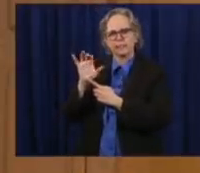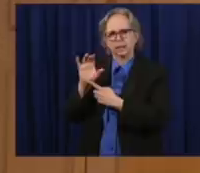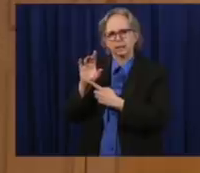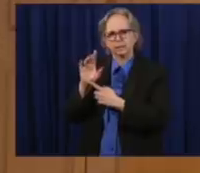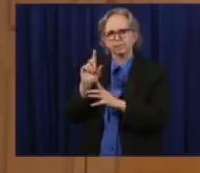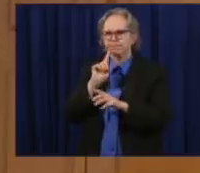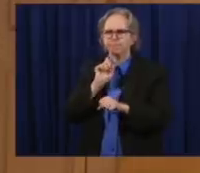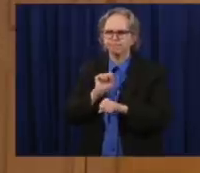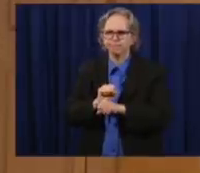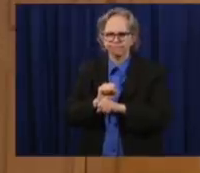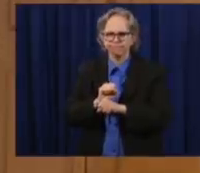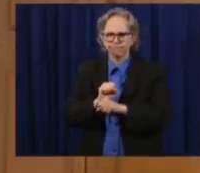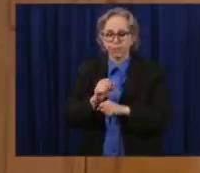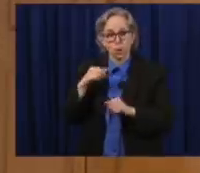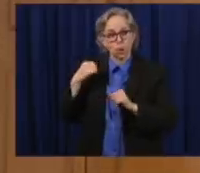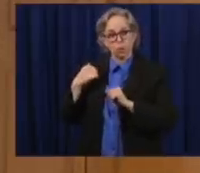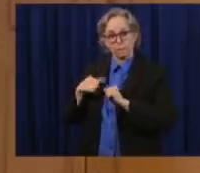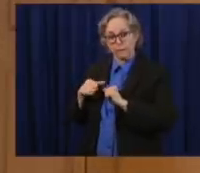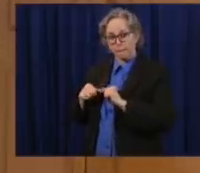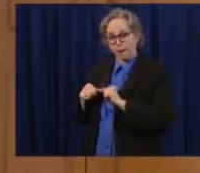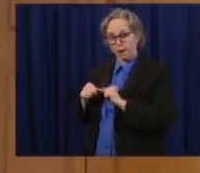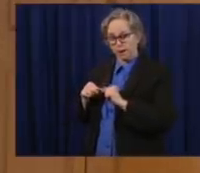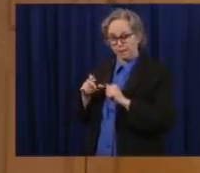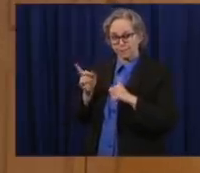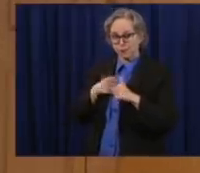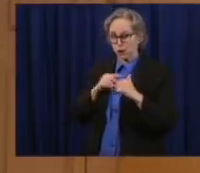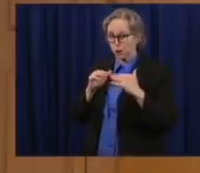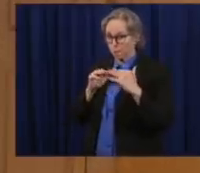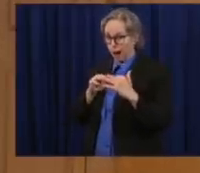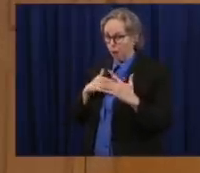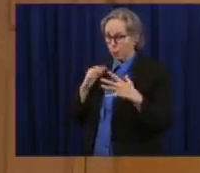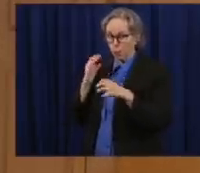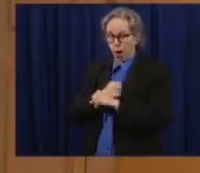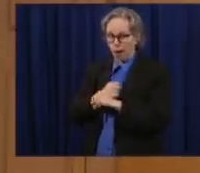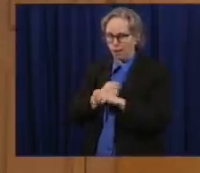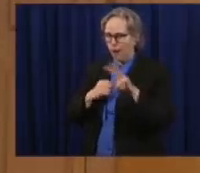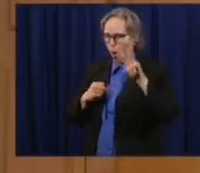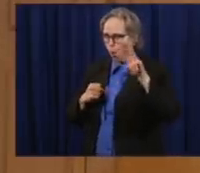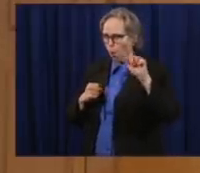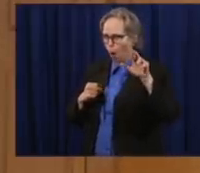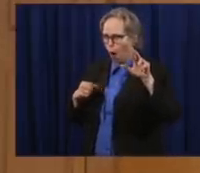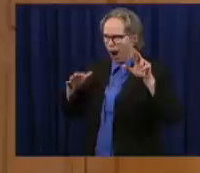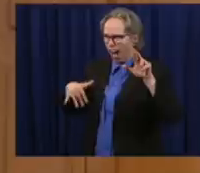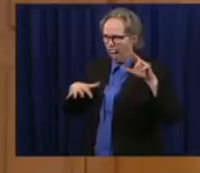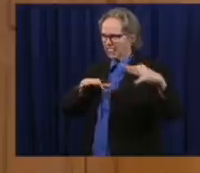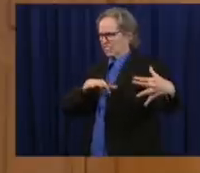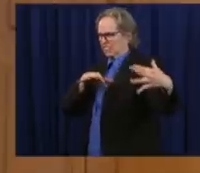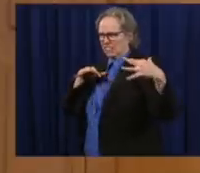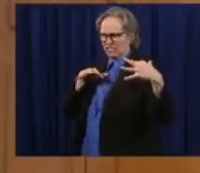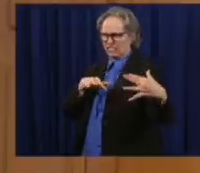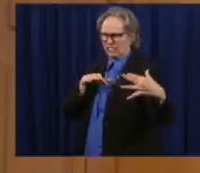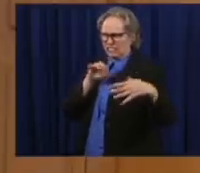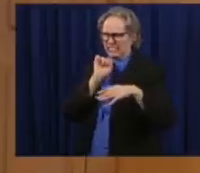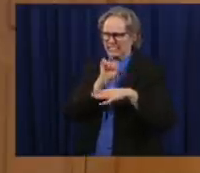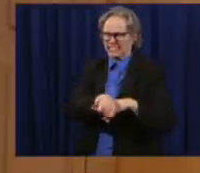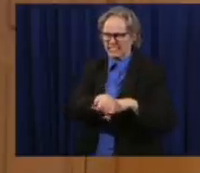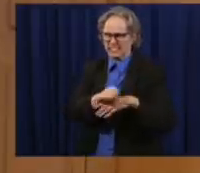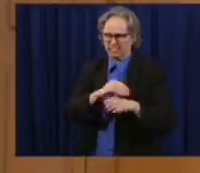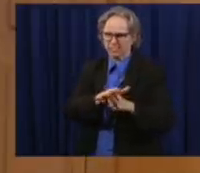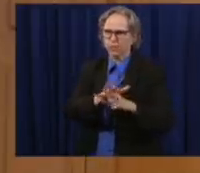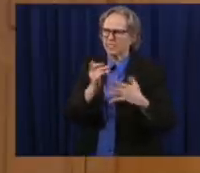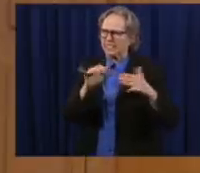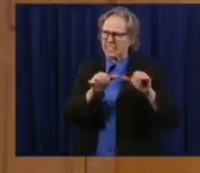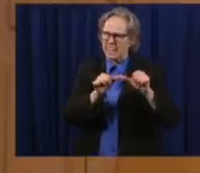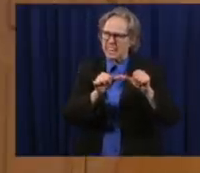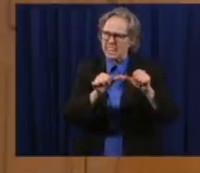battle, but we know, as the governor also mentioned today, that it's a long time until we have that vaccine in hand